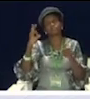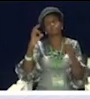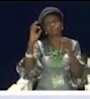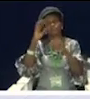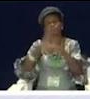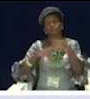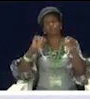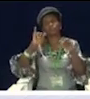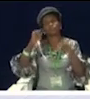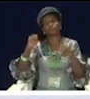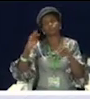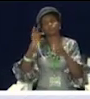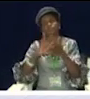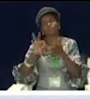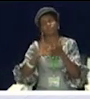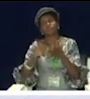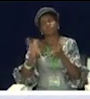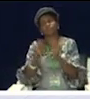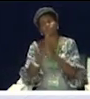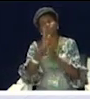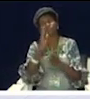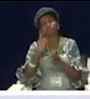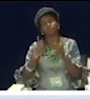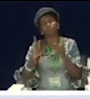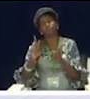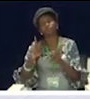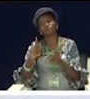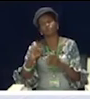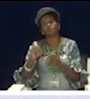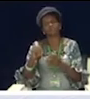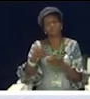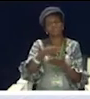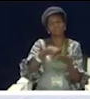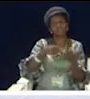people in the tape ministry, maybe they find it for you.